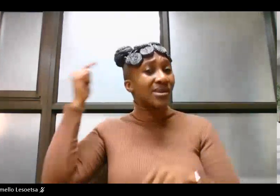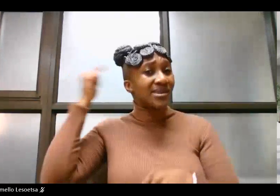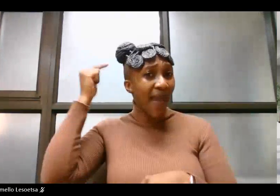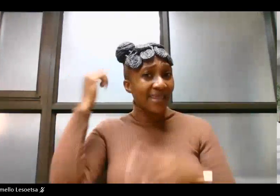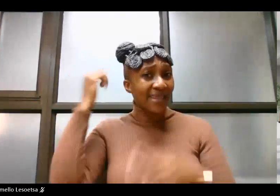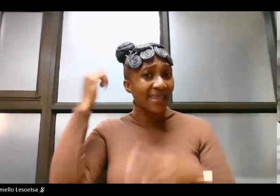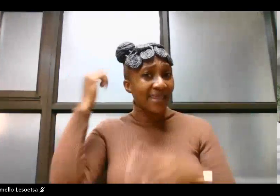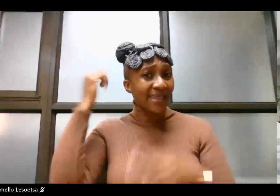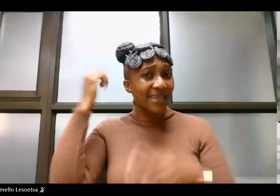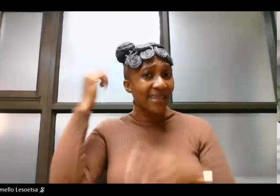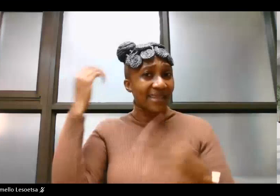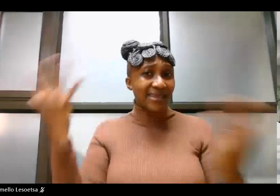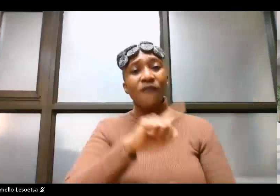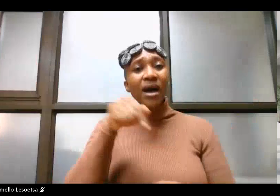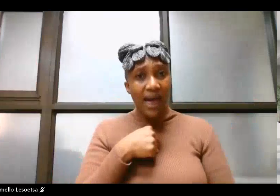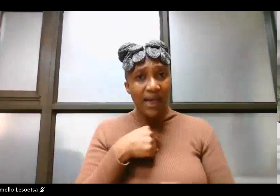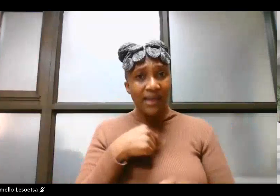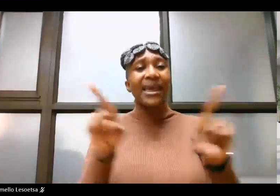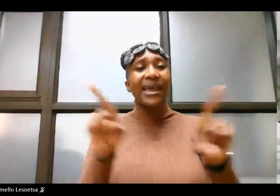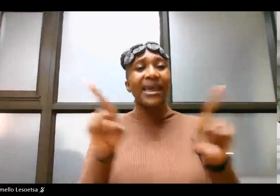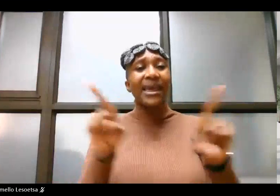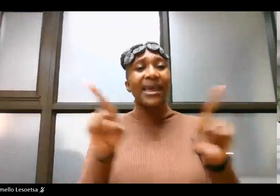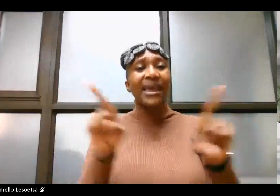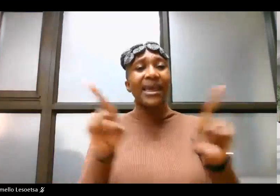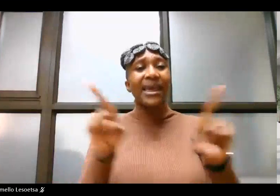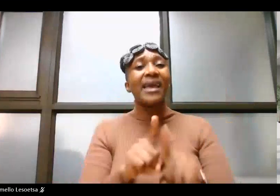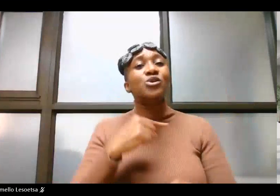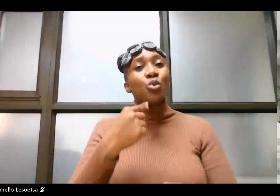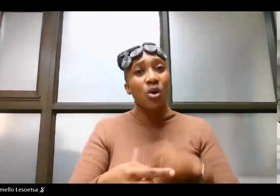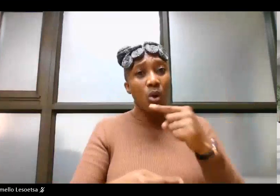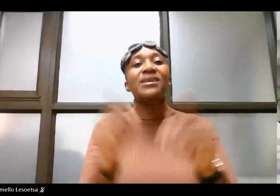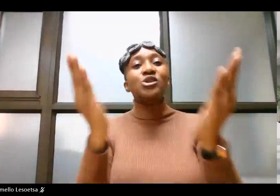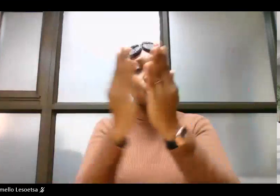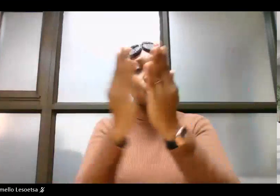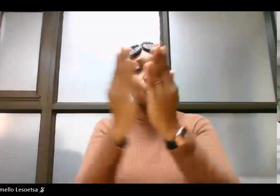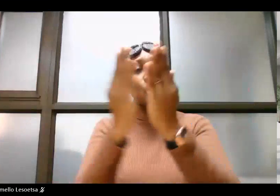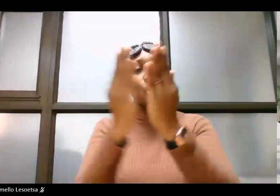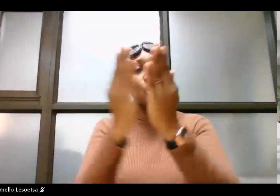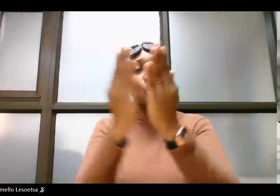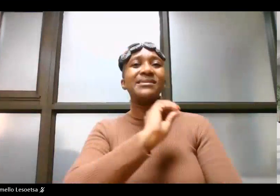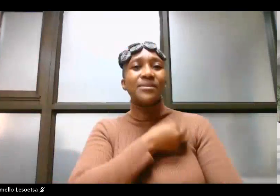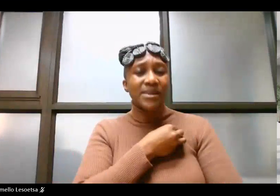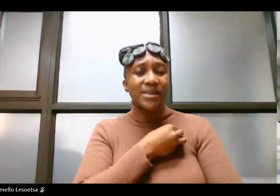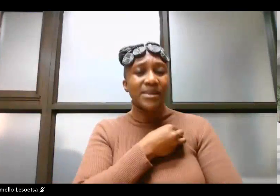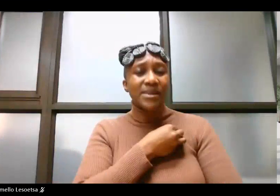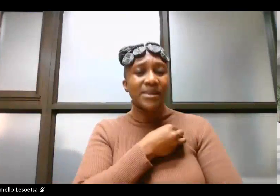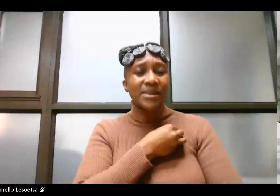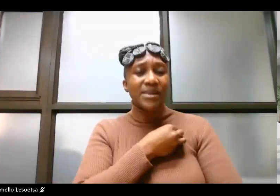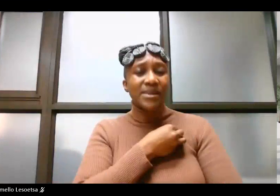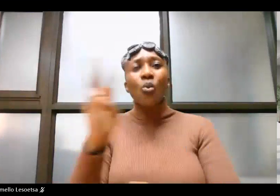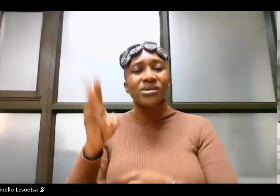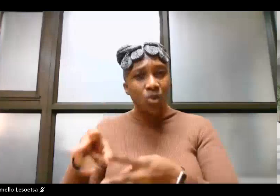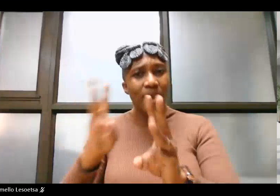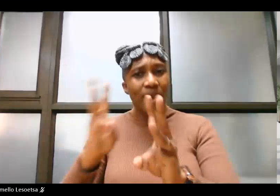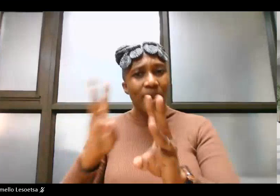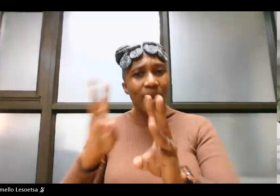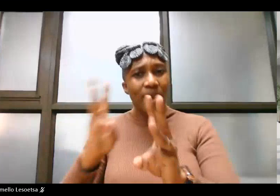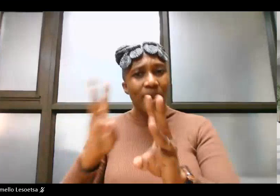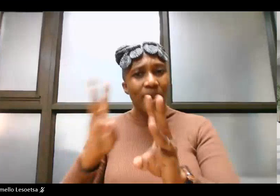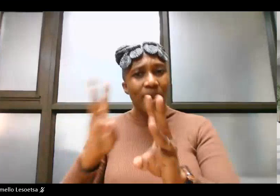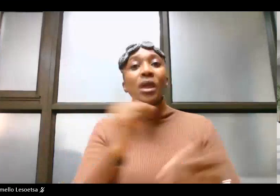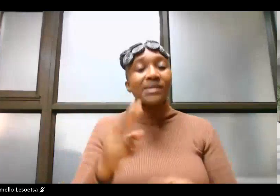that's part of, as we go ahead as scholars, understanding disability, understanding the Western way and everything, we have to document it. But Unati also mentioned